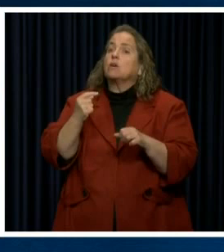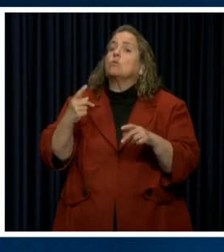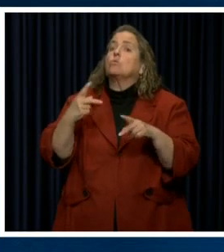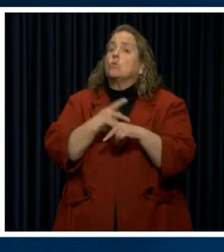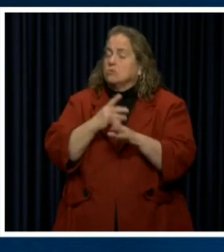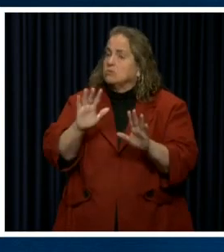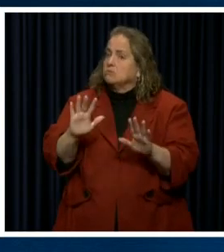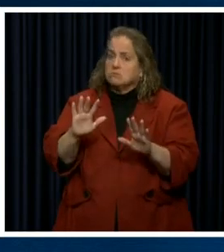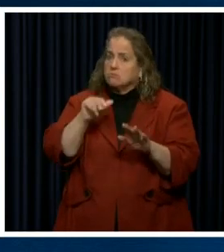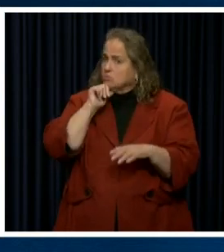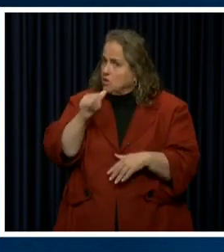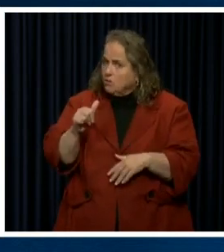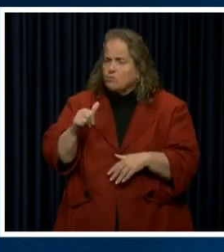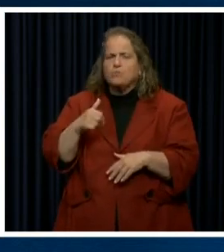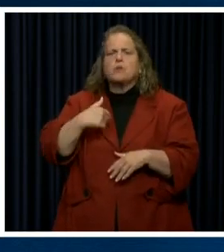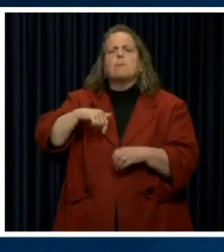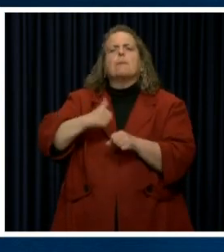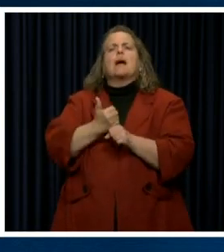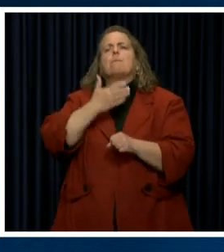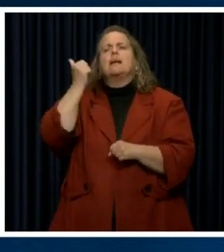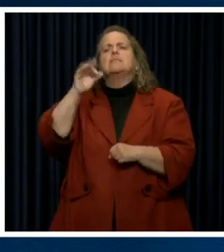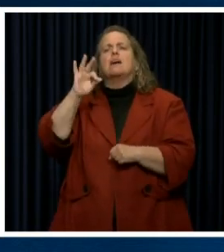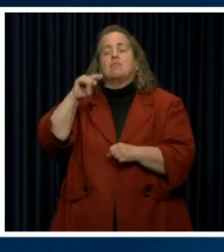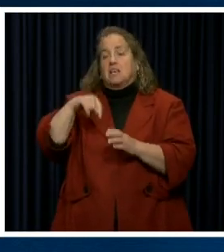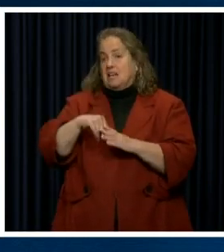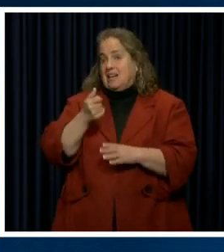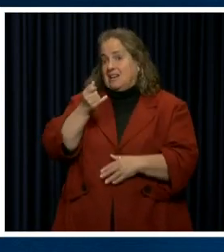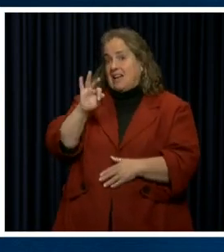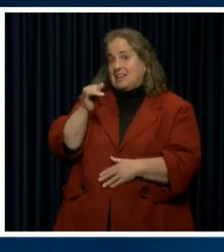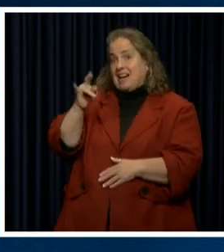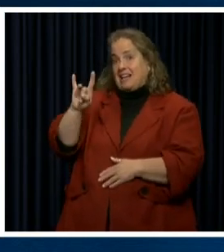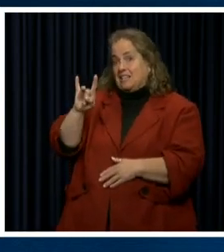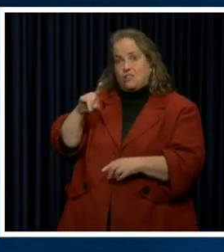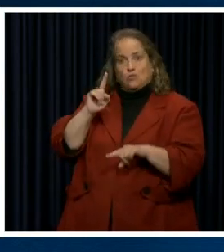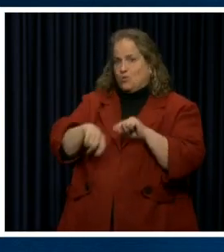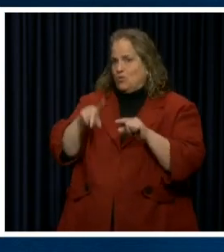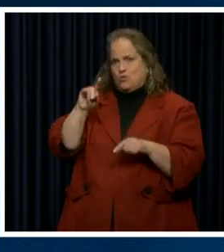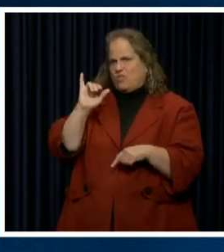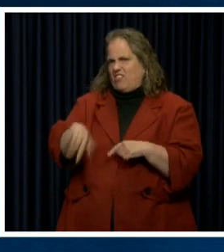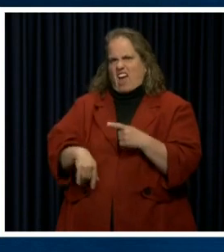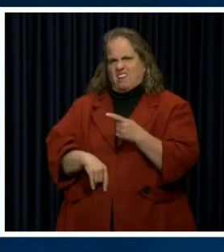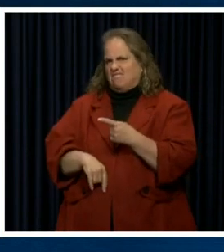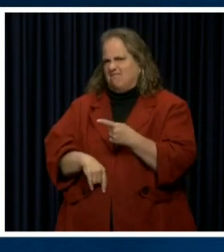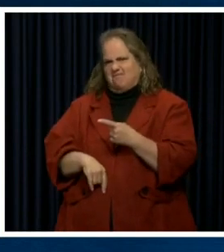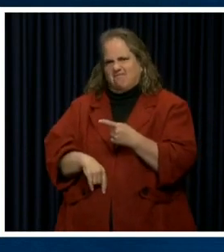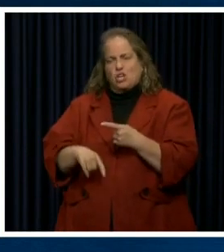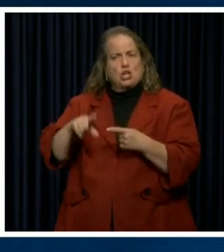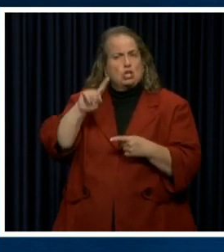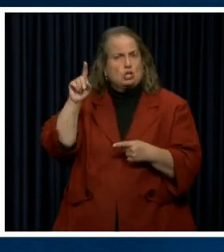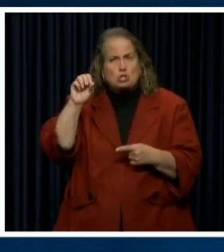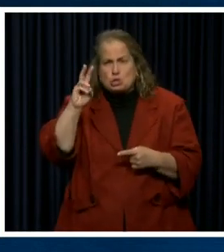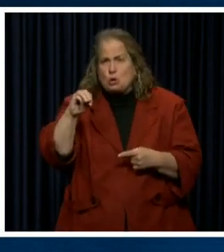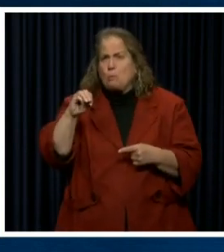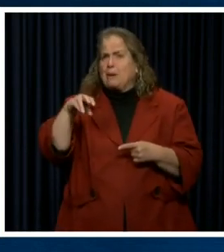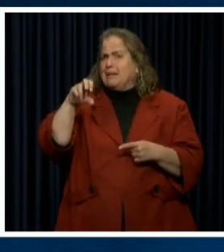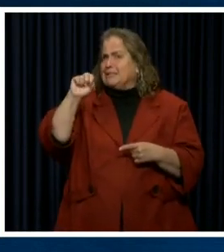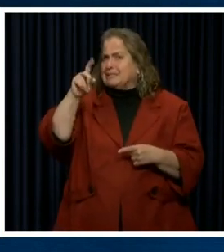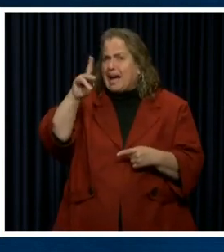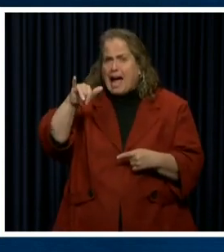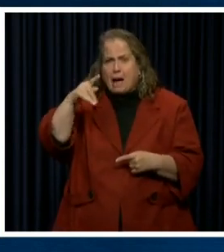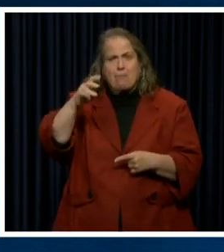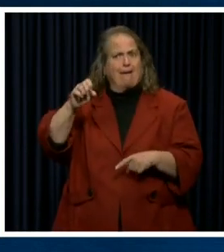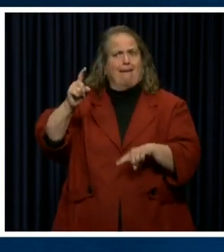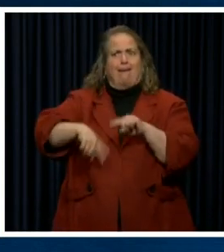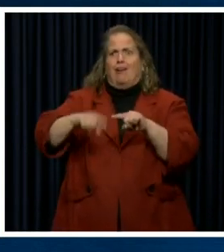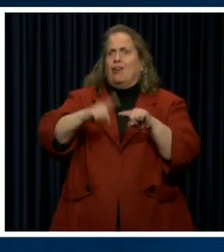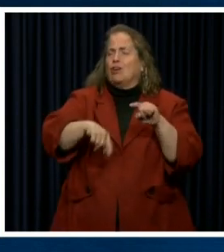have to communicate. You know what? In 1918, they probably couldn't do this. They couldn't do Zoom, Skype, or anything else. It's hard to see